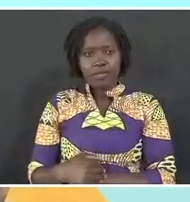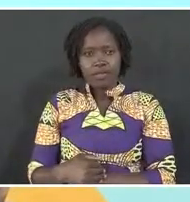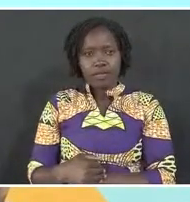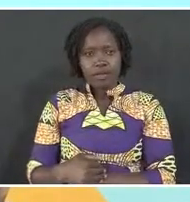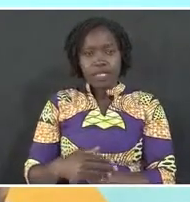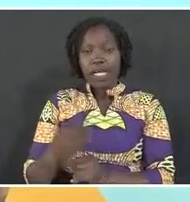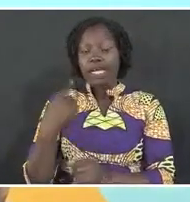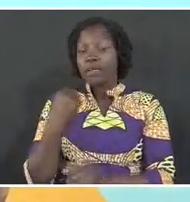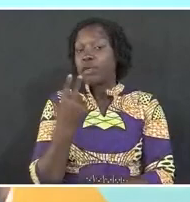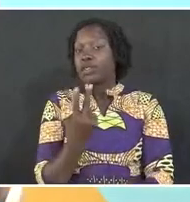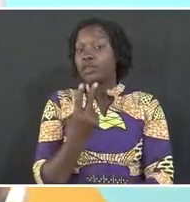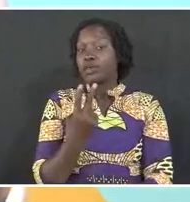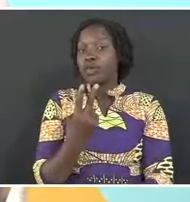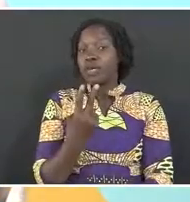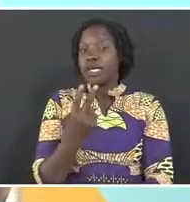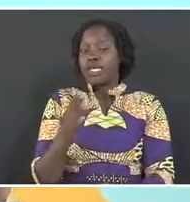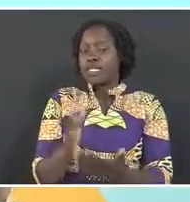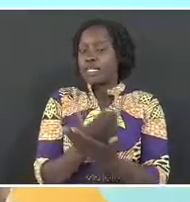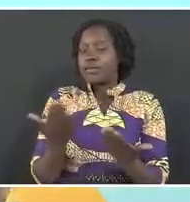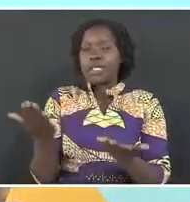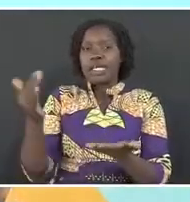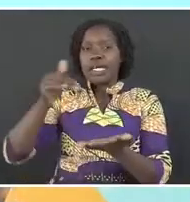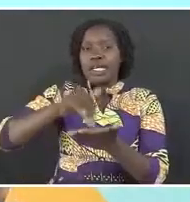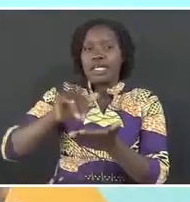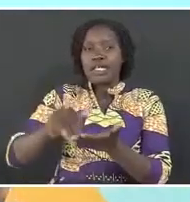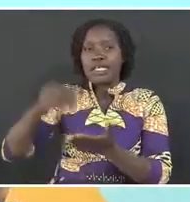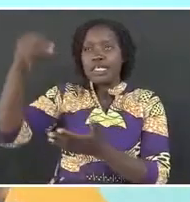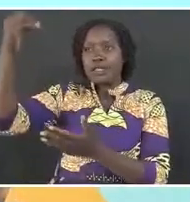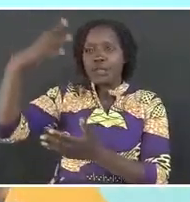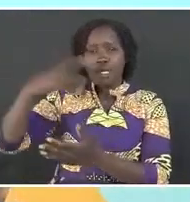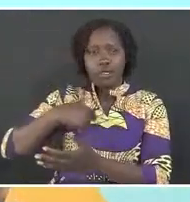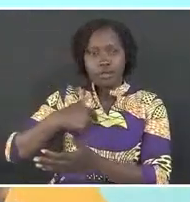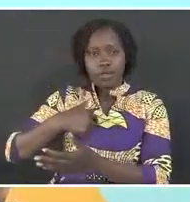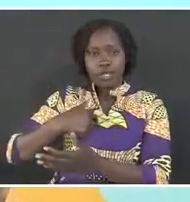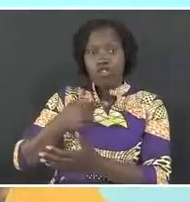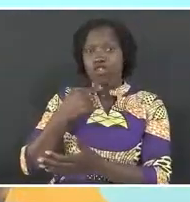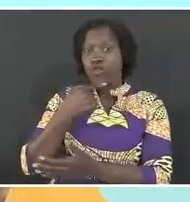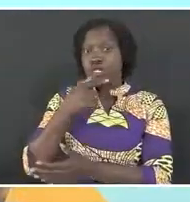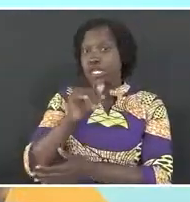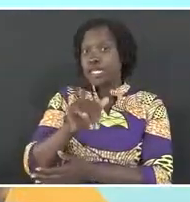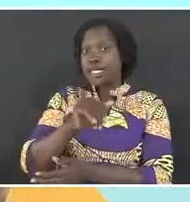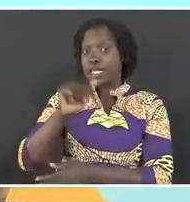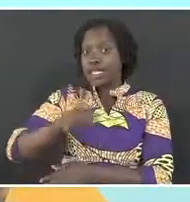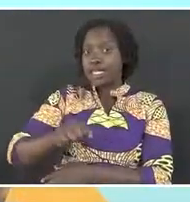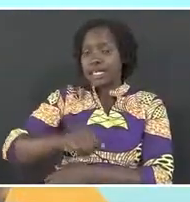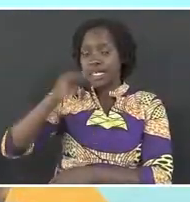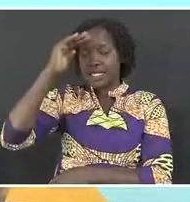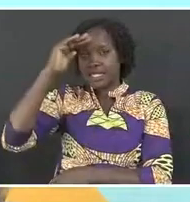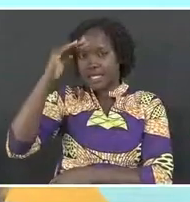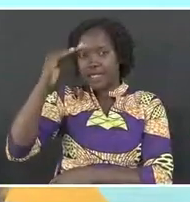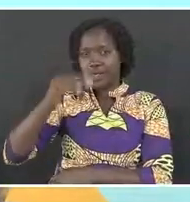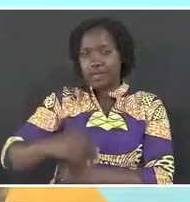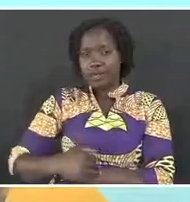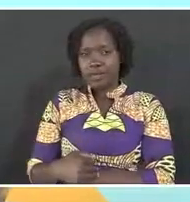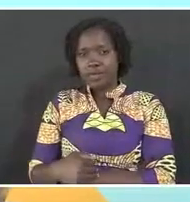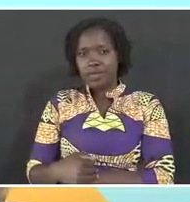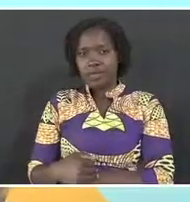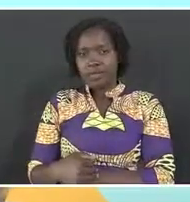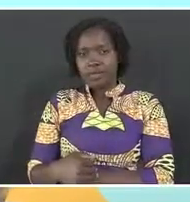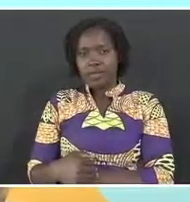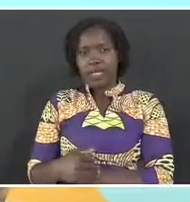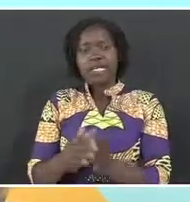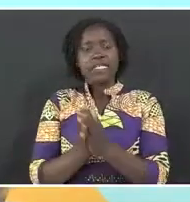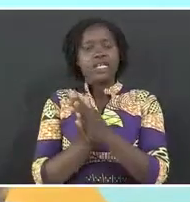And number two, there's something else that inspired me to say yes, sir. It's